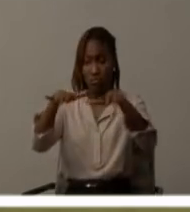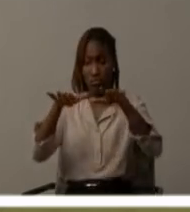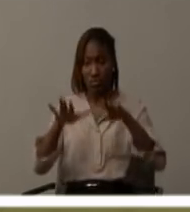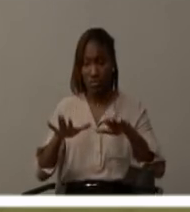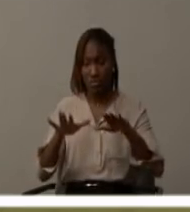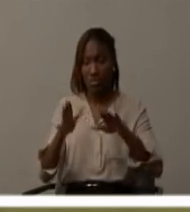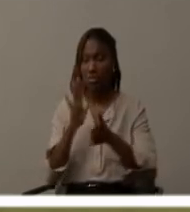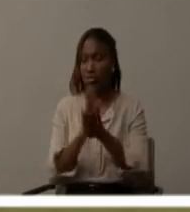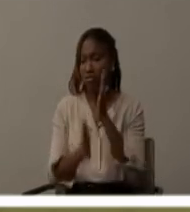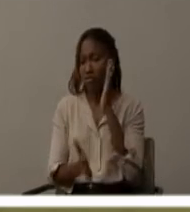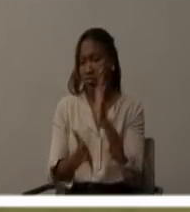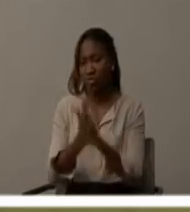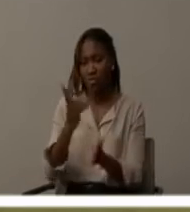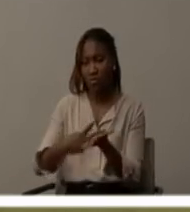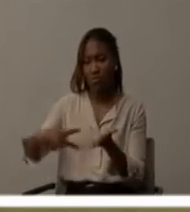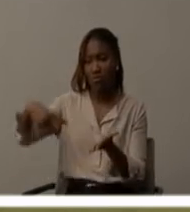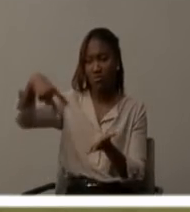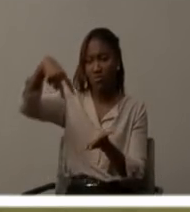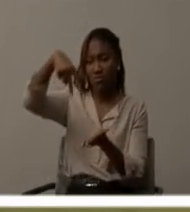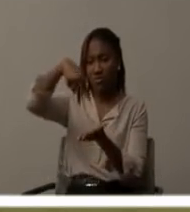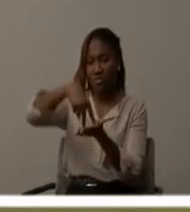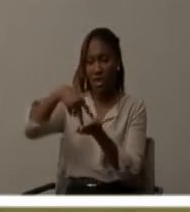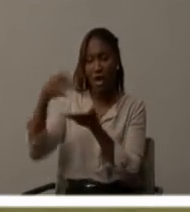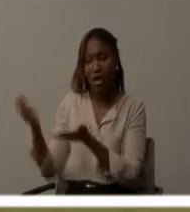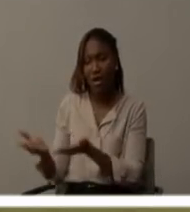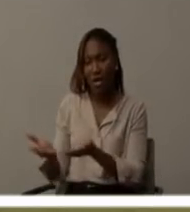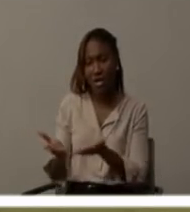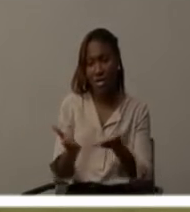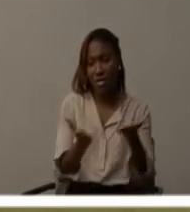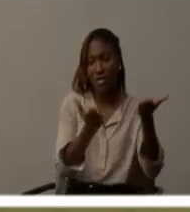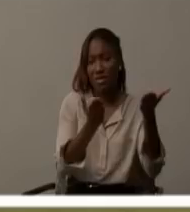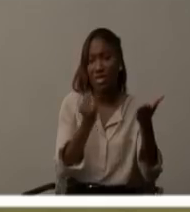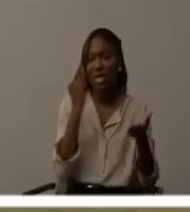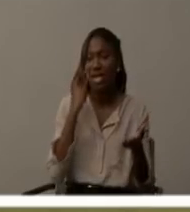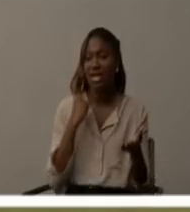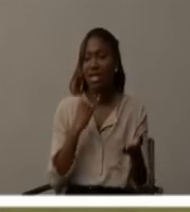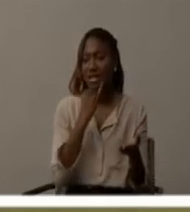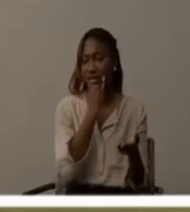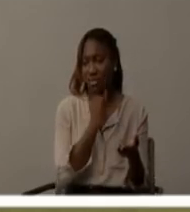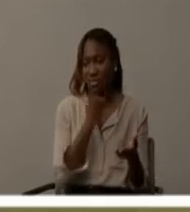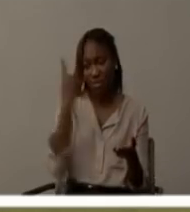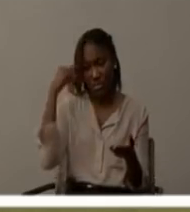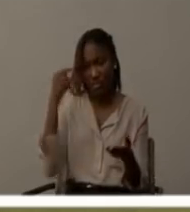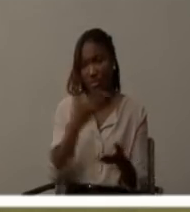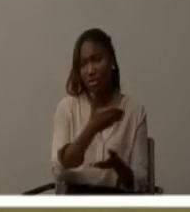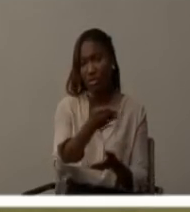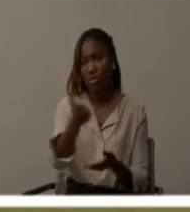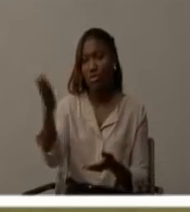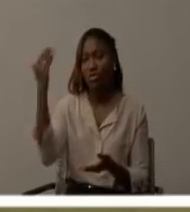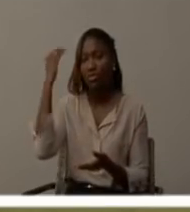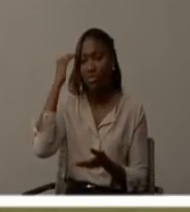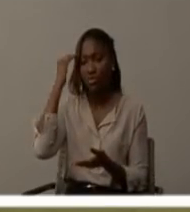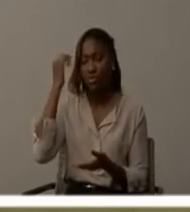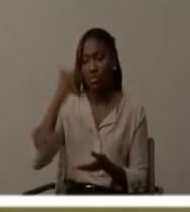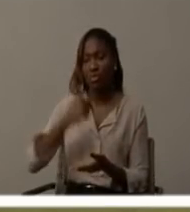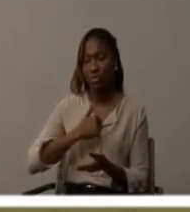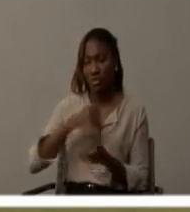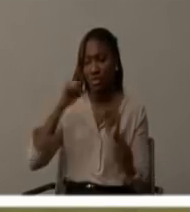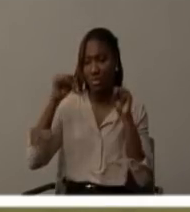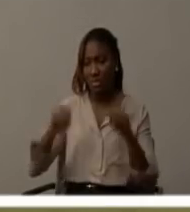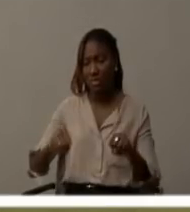back to the soil of Israel. And you will know that I am the Lord when I open your